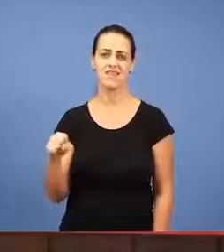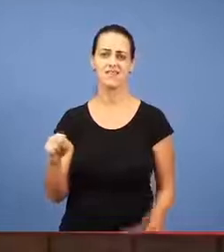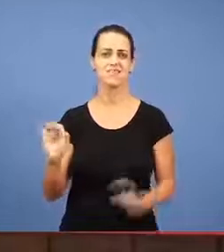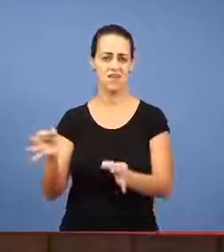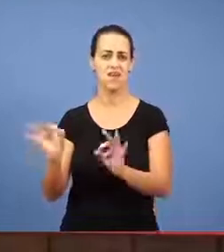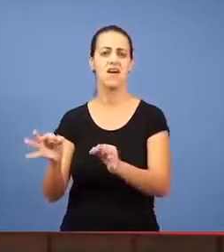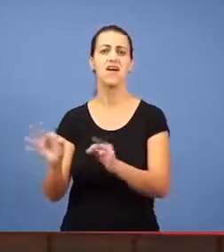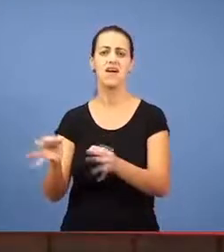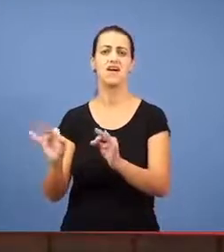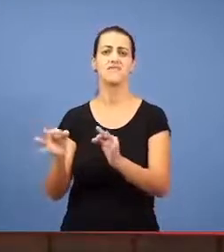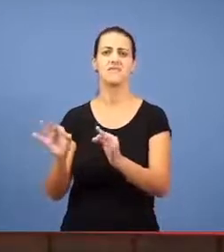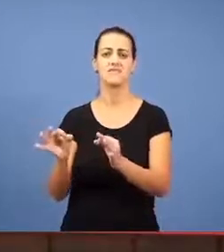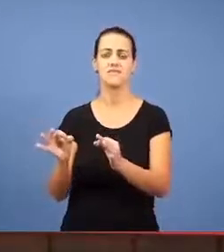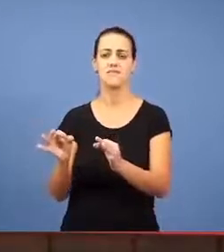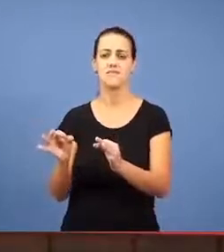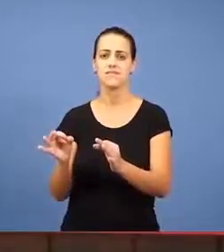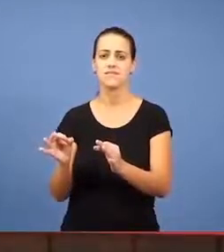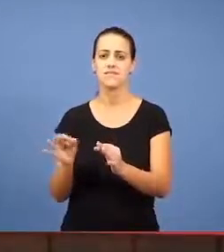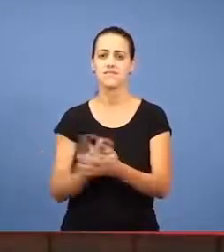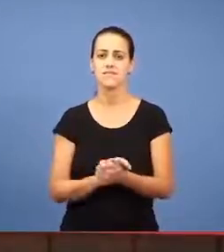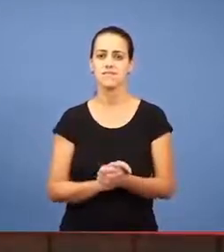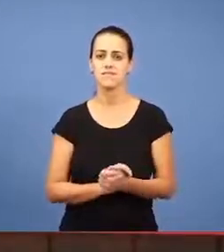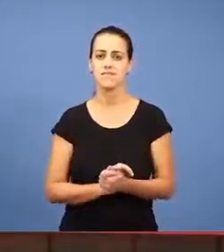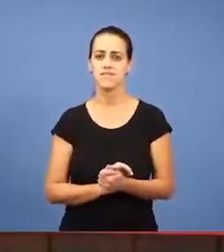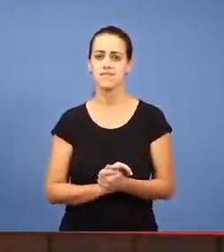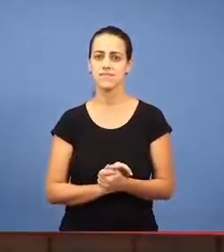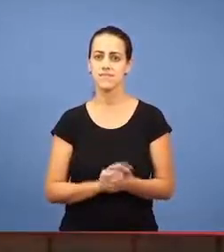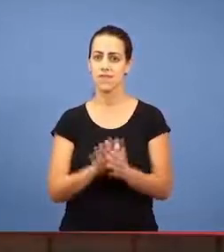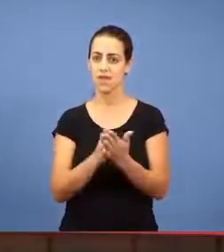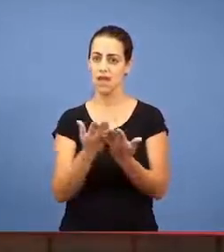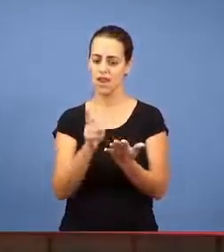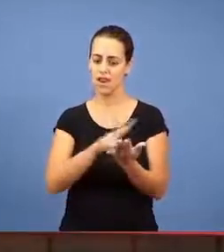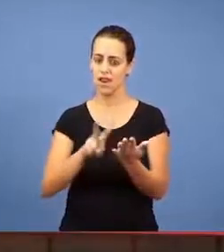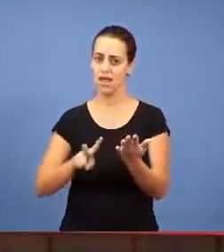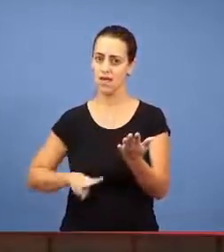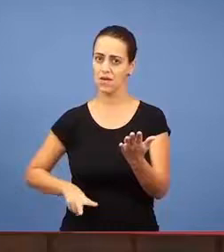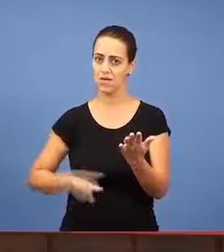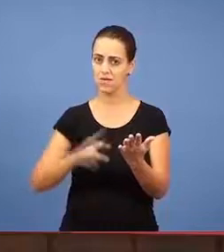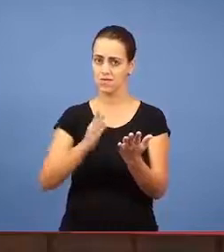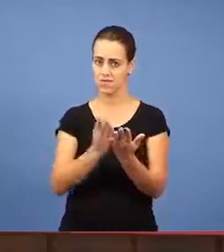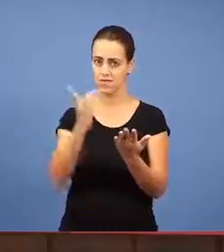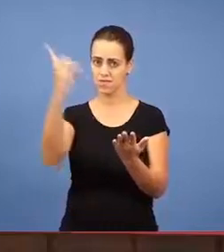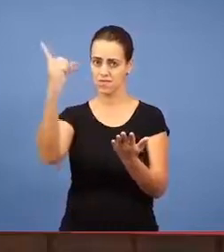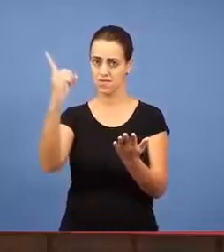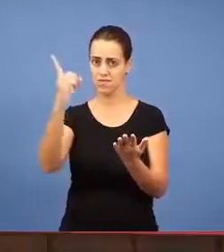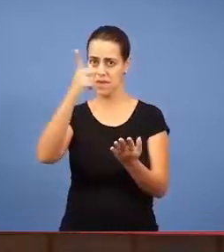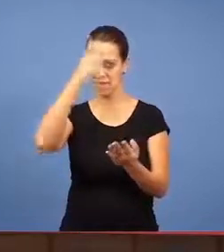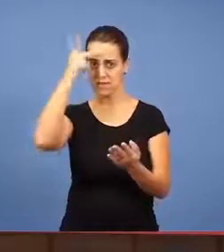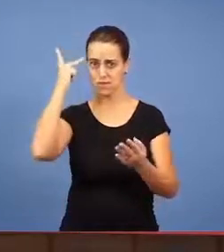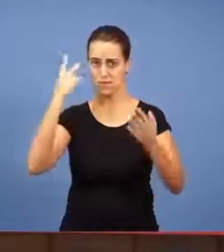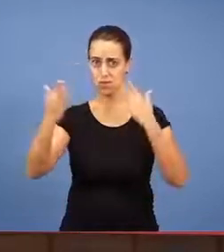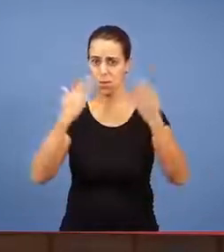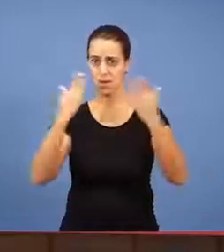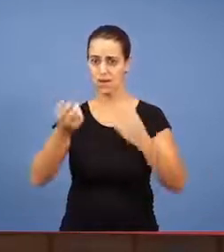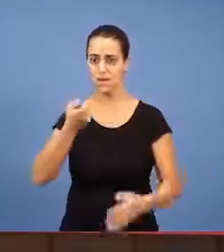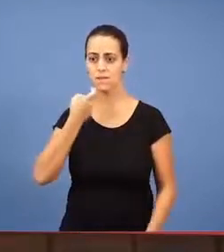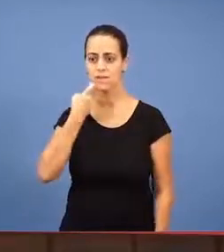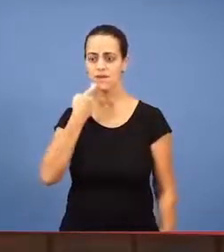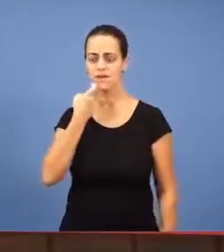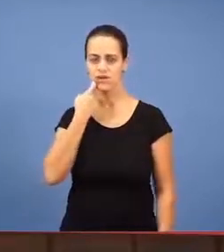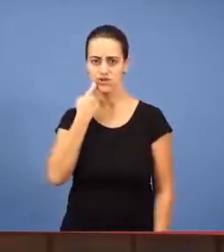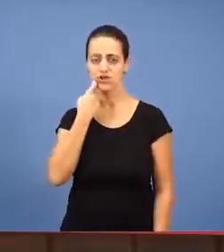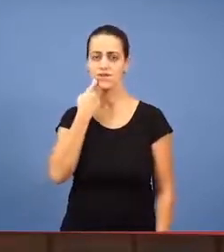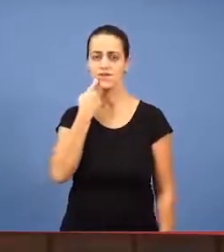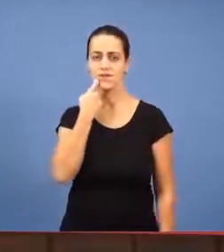There is a trucker's driver, everybody says yes, it's all right. And there's a text that said, men are like